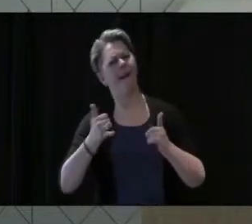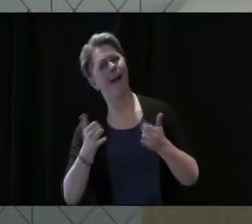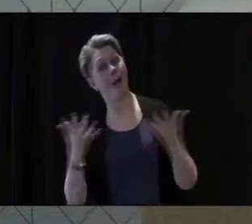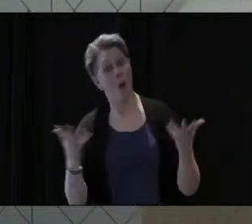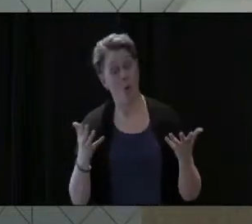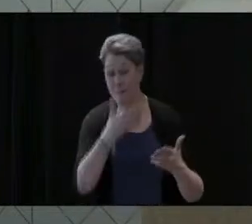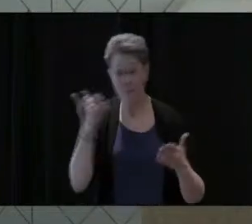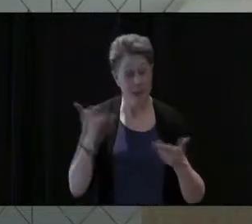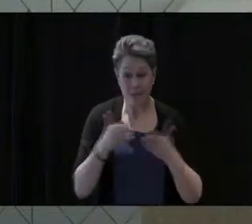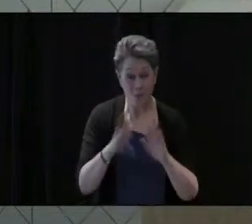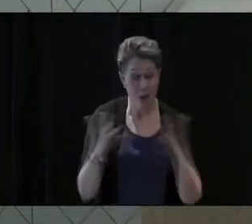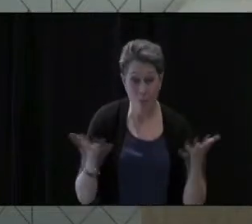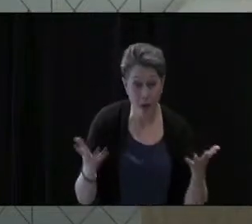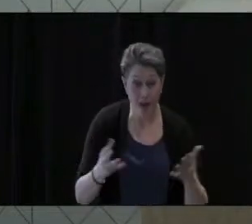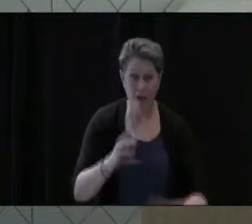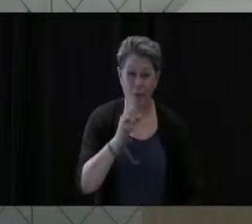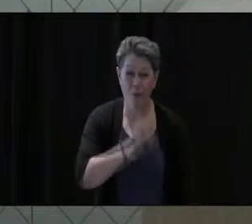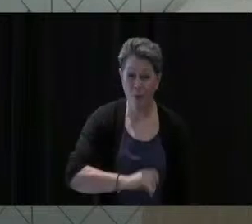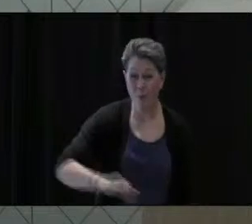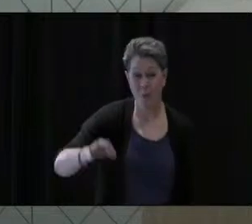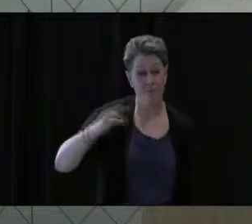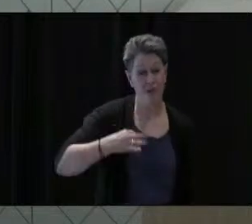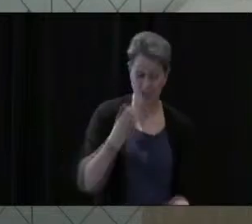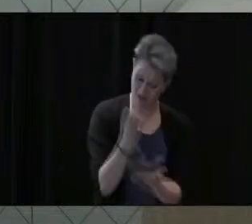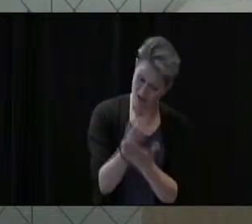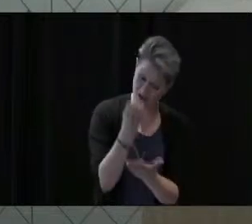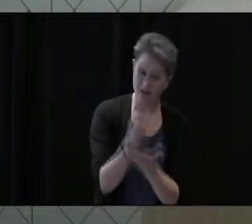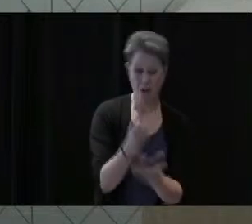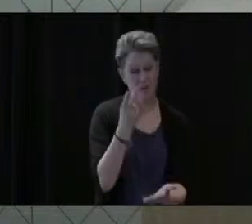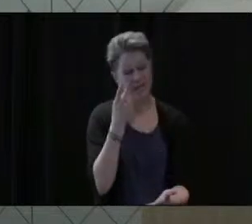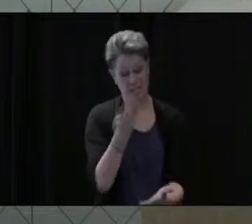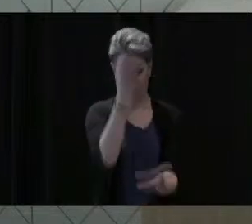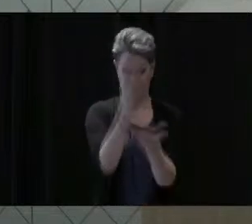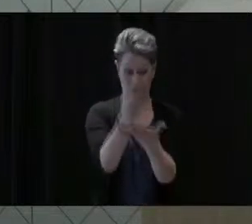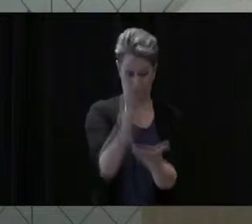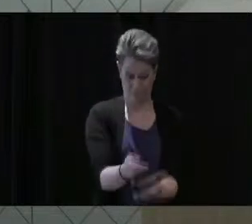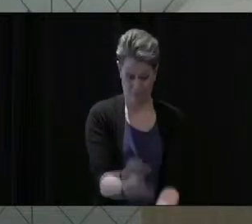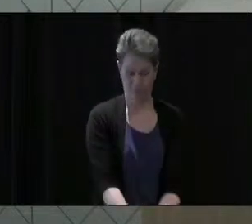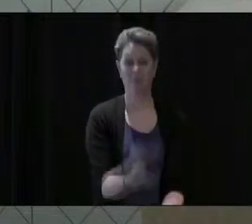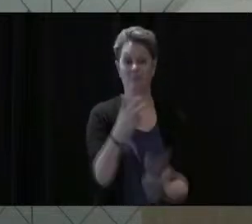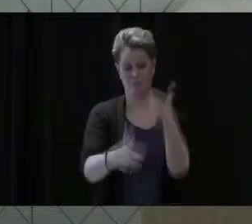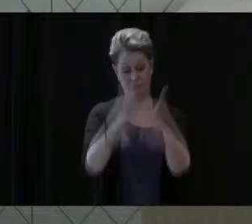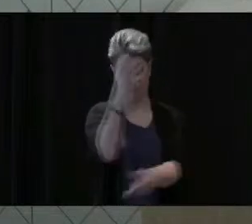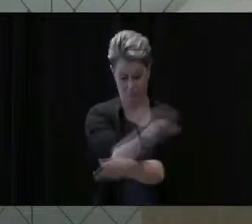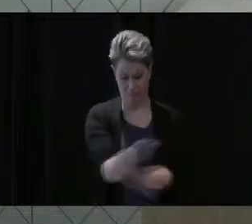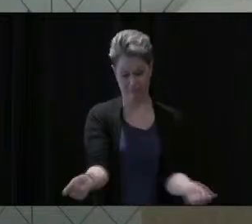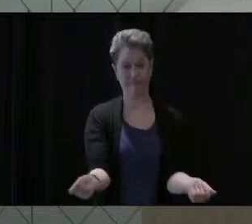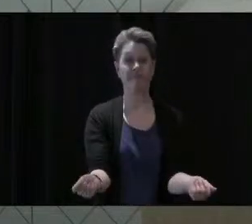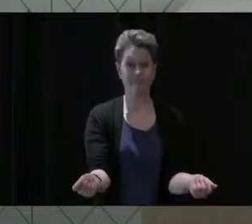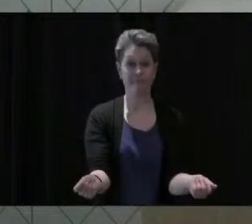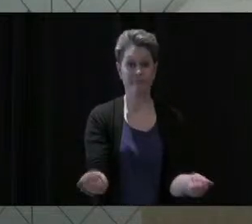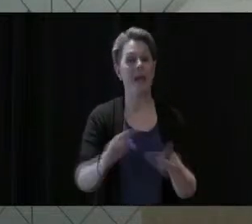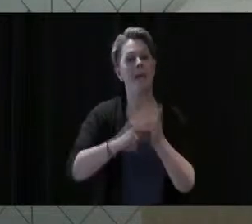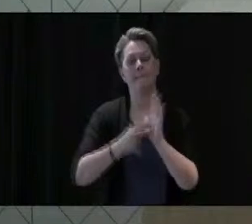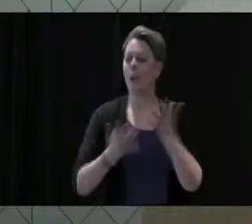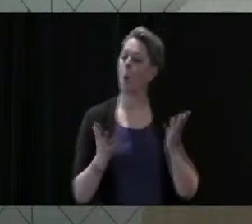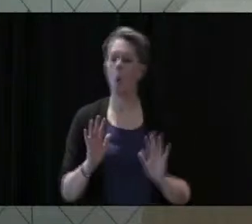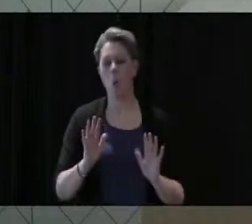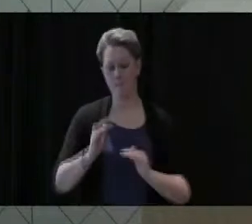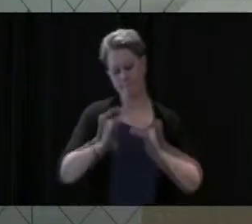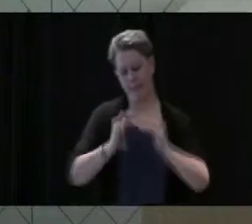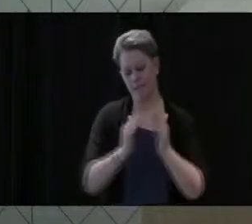old-fashioned, practical economics. It's not about balancing the budget for the sake of